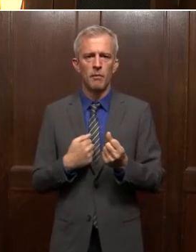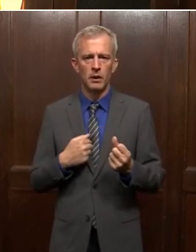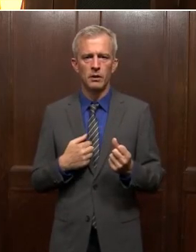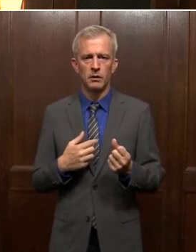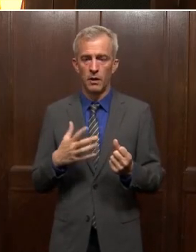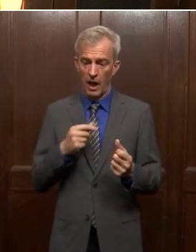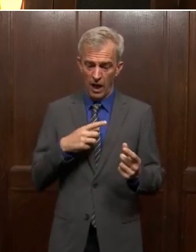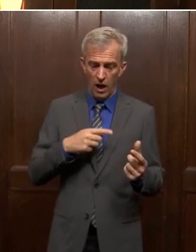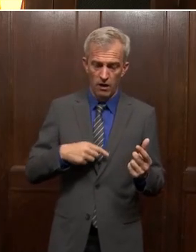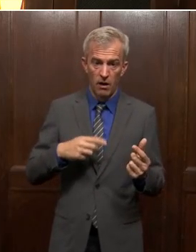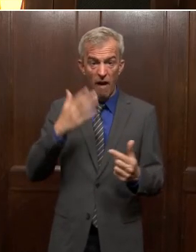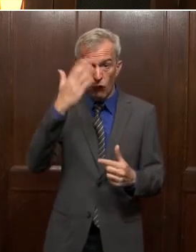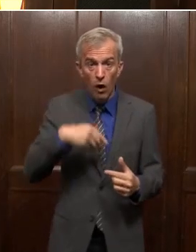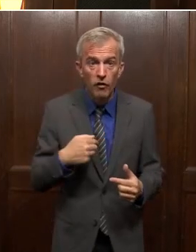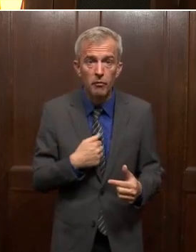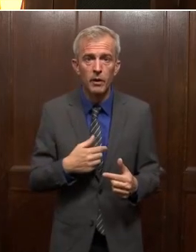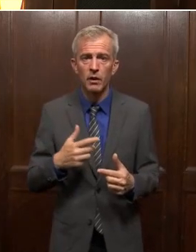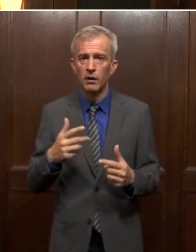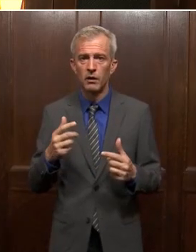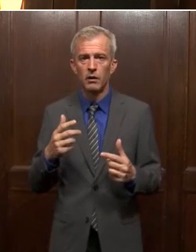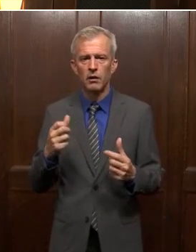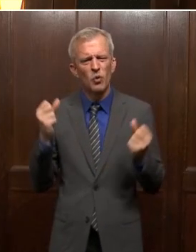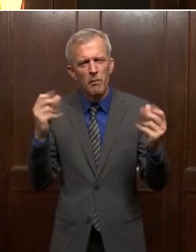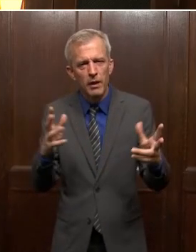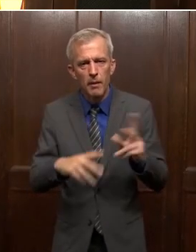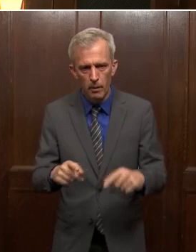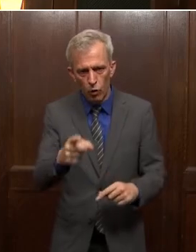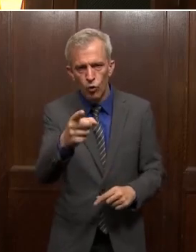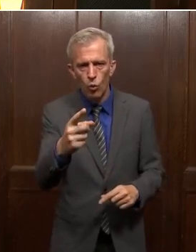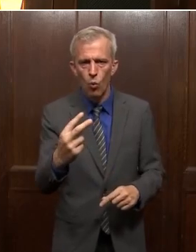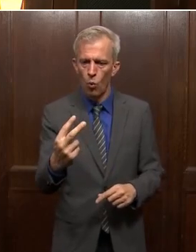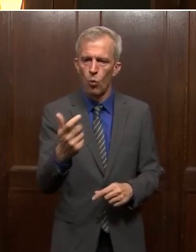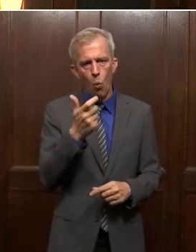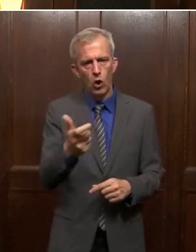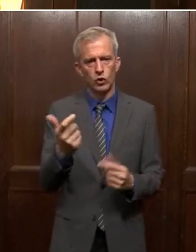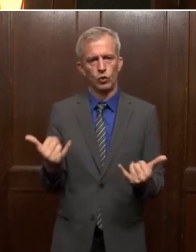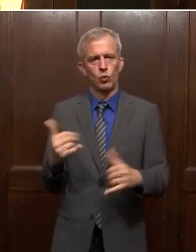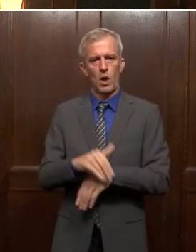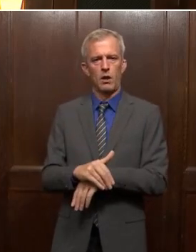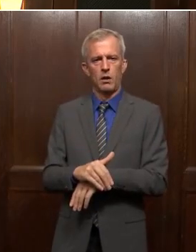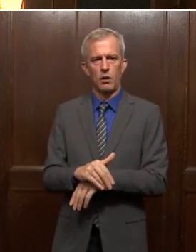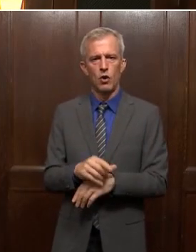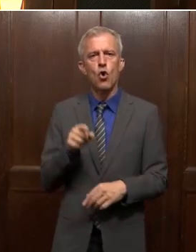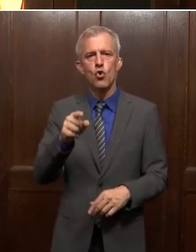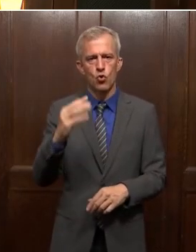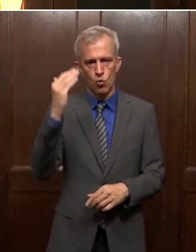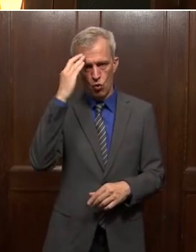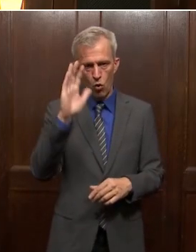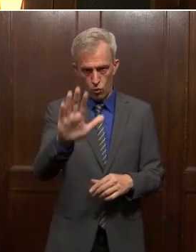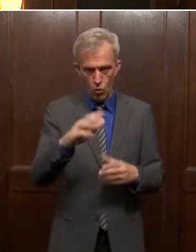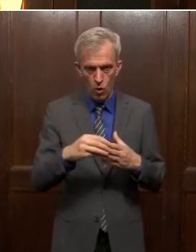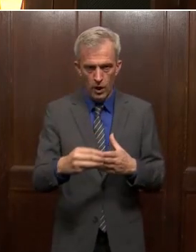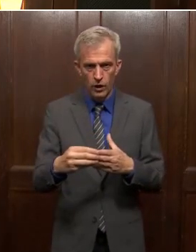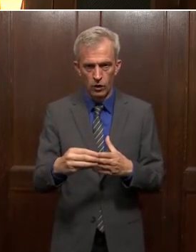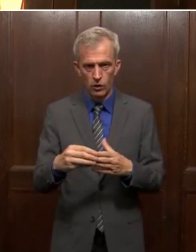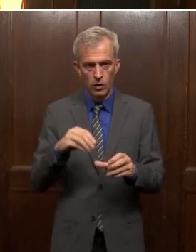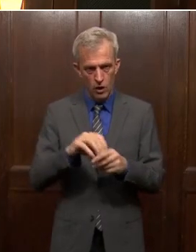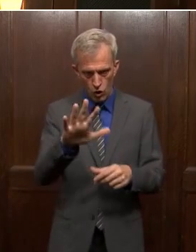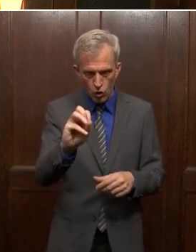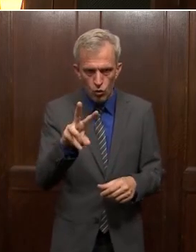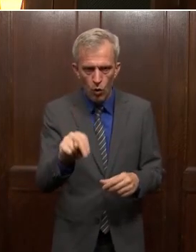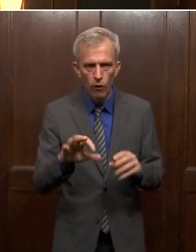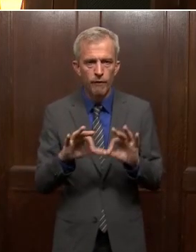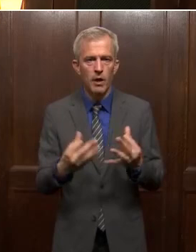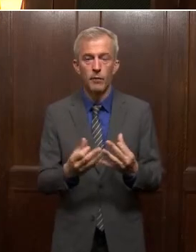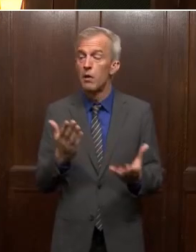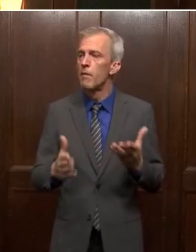of me. And so many of those people are you, watching tonight. You know your leadership within your own family or